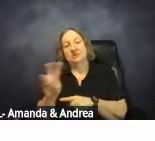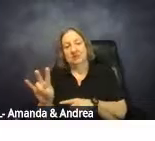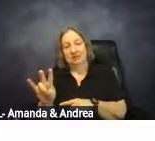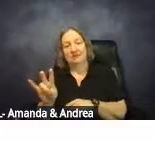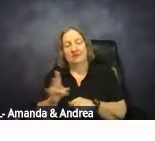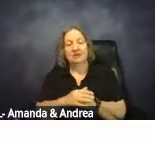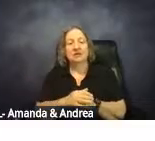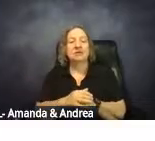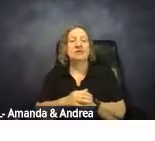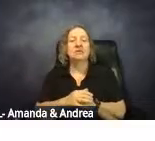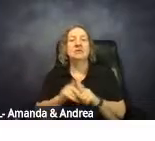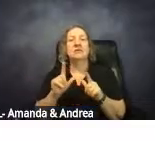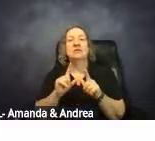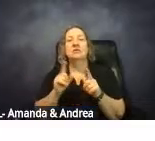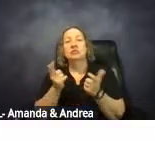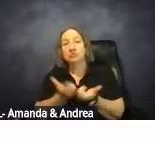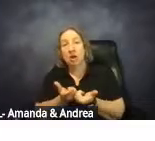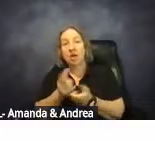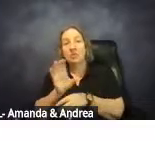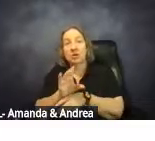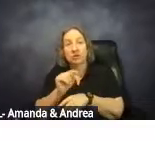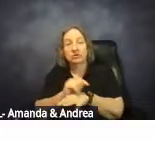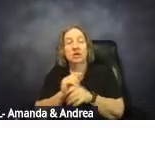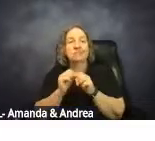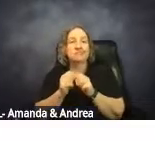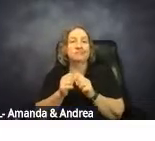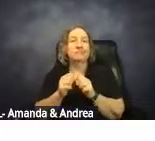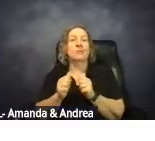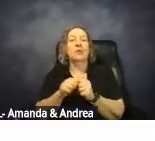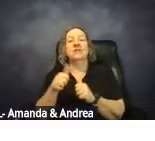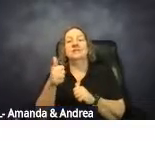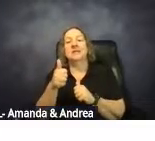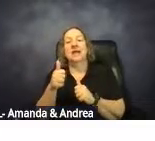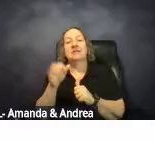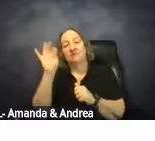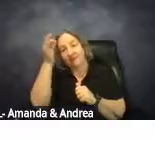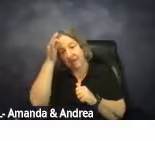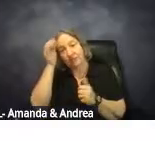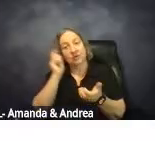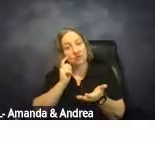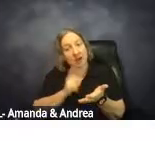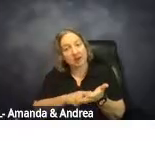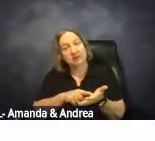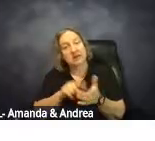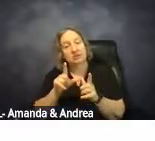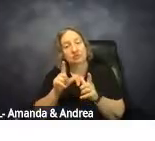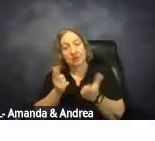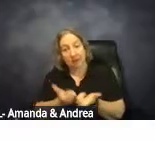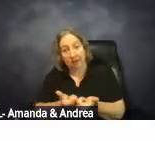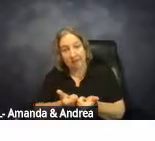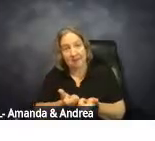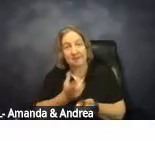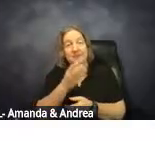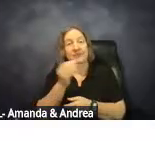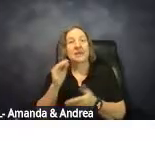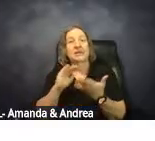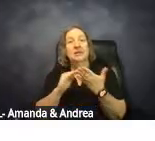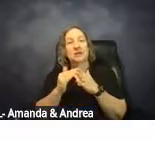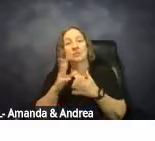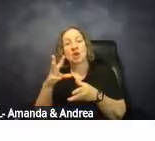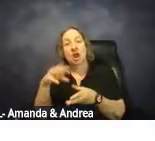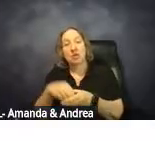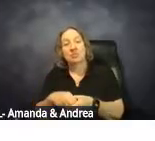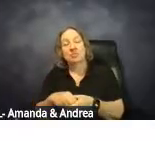Tribal consultations are ongoing with the 10 federally recognized tribes, and the community engagement